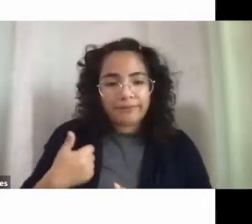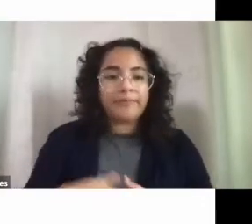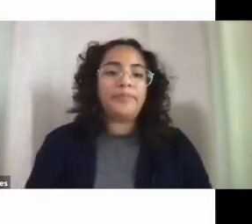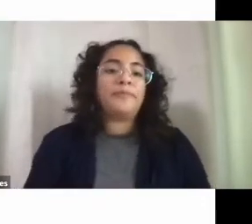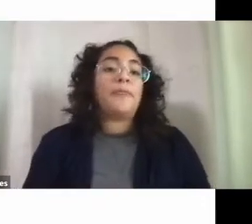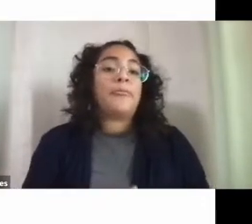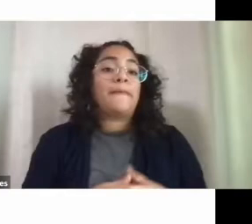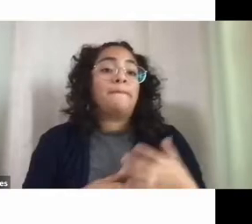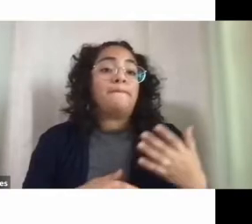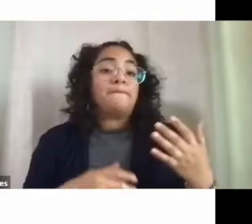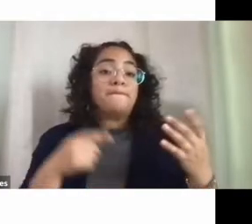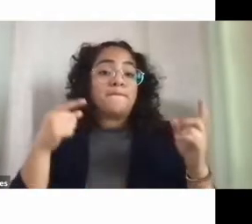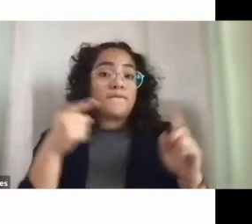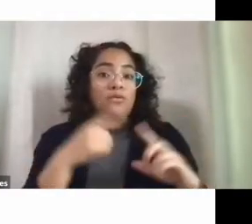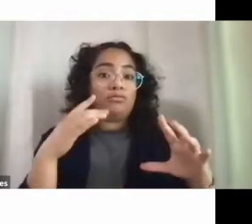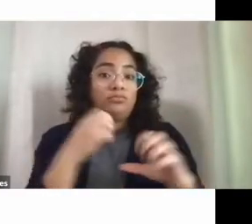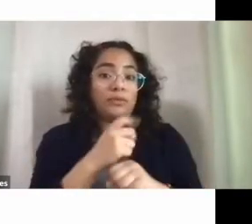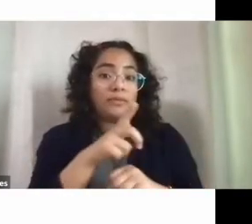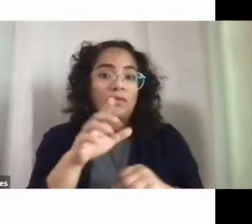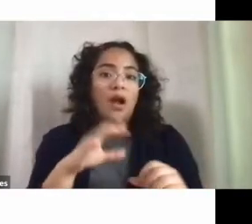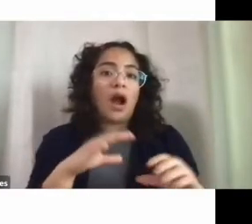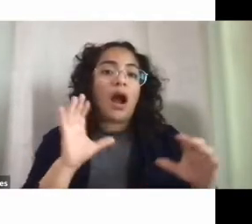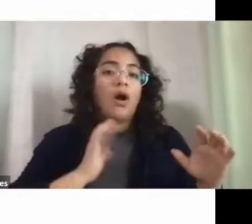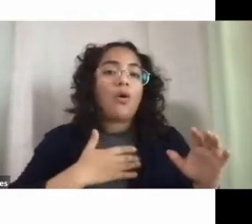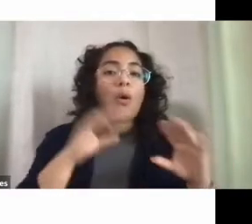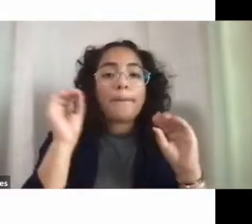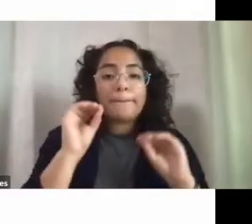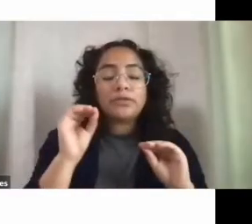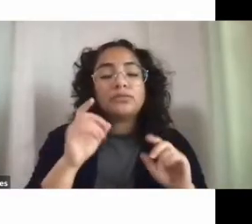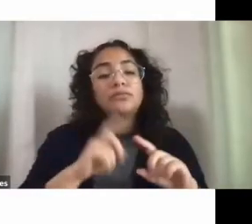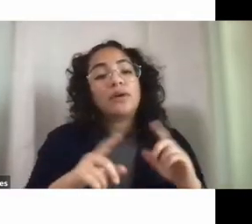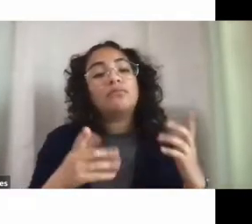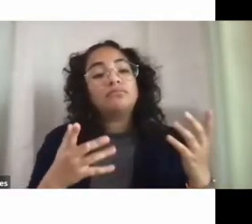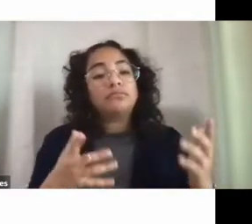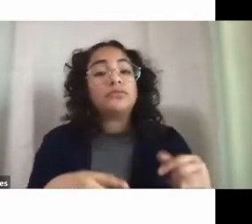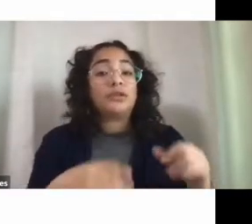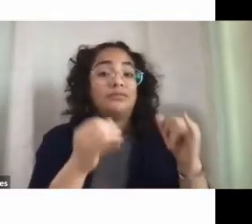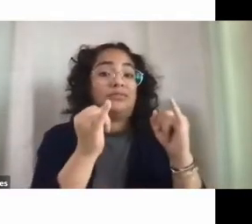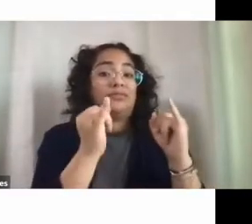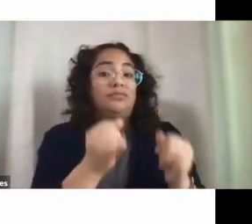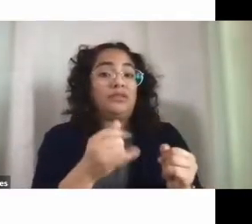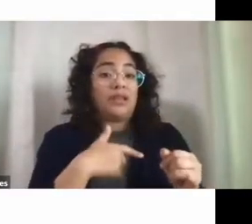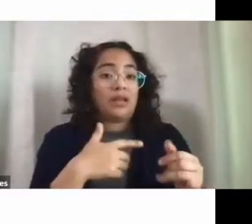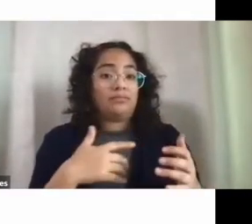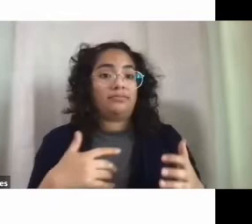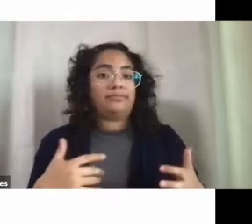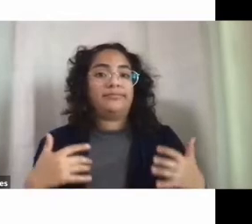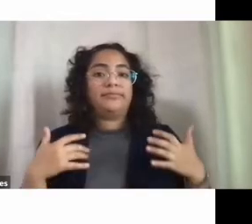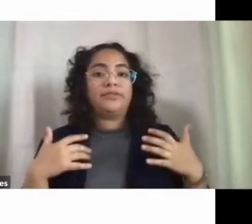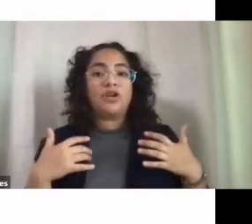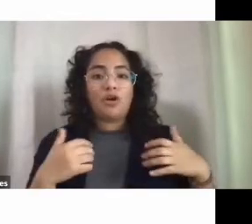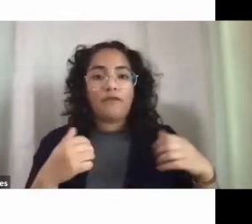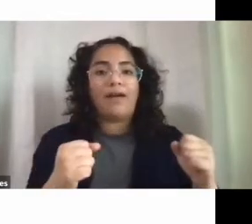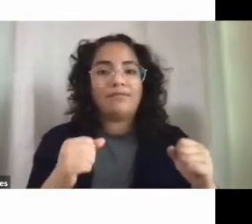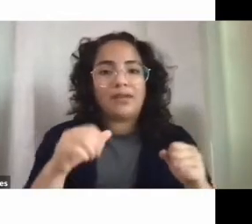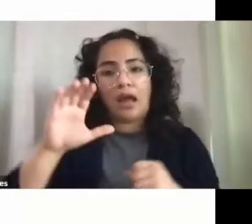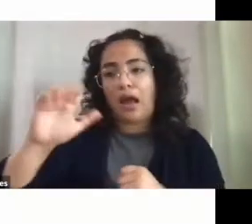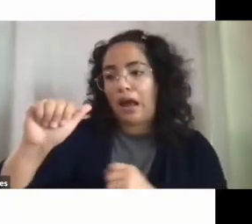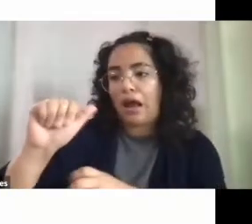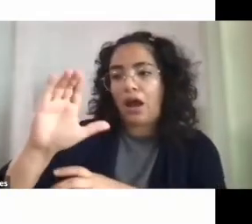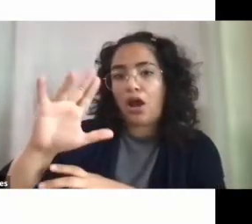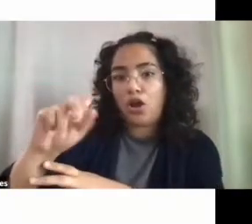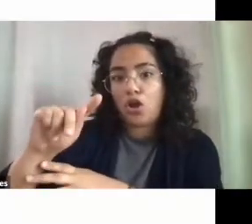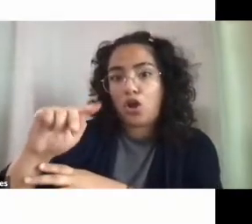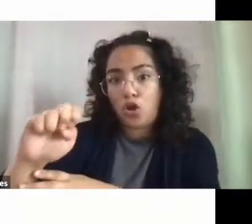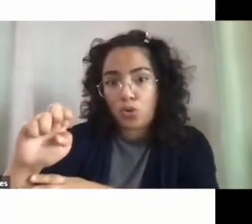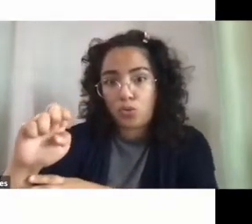sort of summarizing our opinions about this. But an individual who survives the acute phase of COVID can either go on to